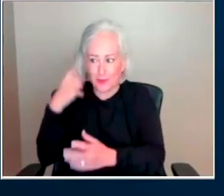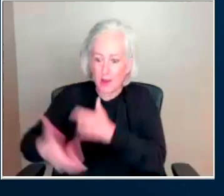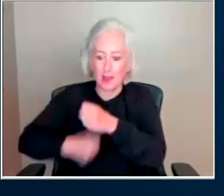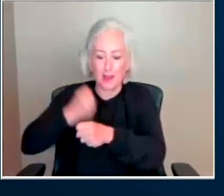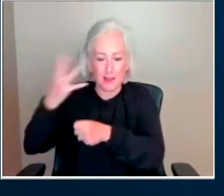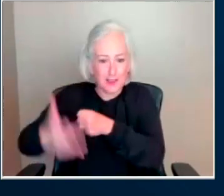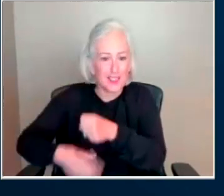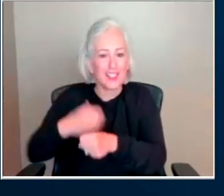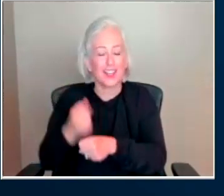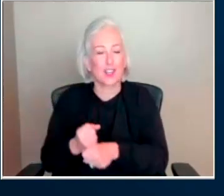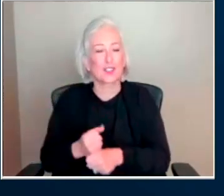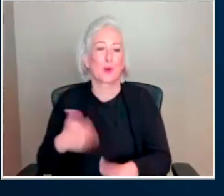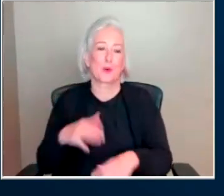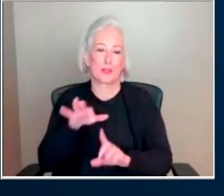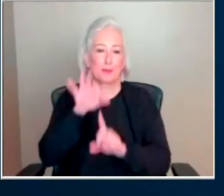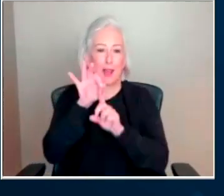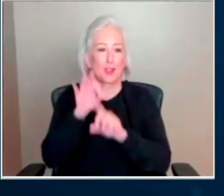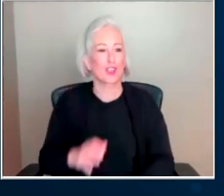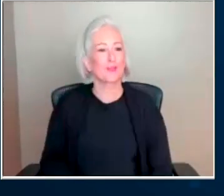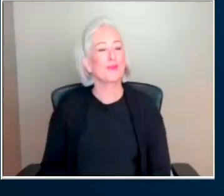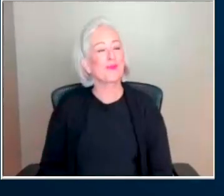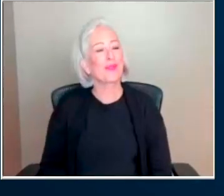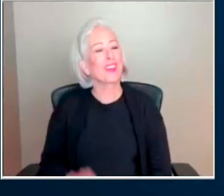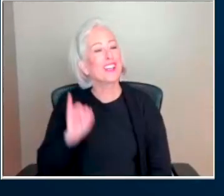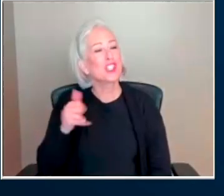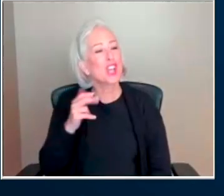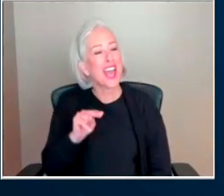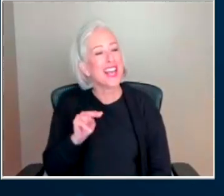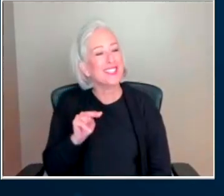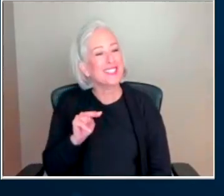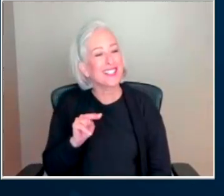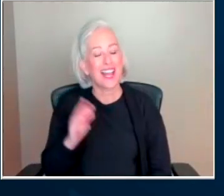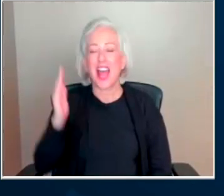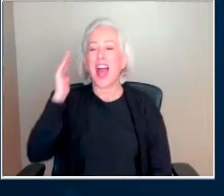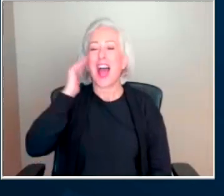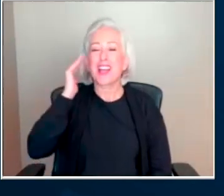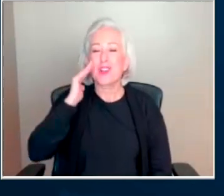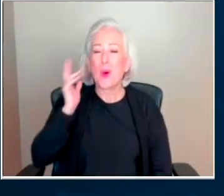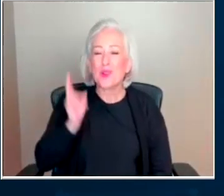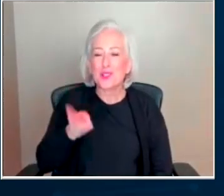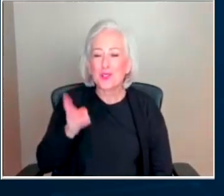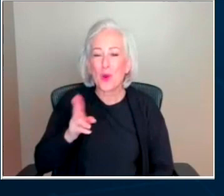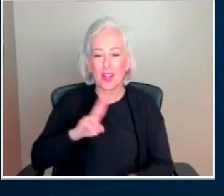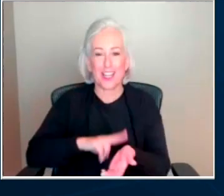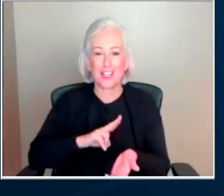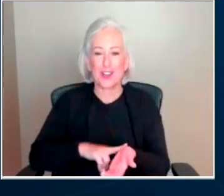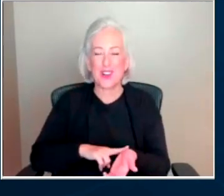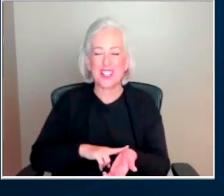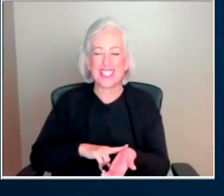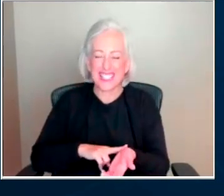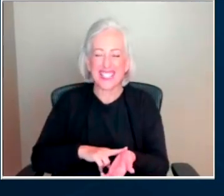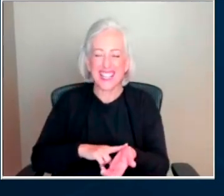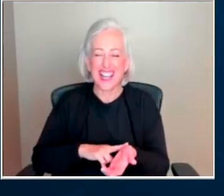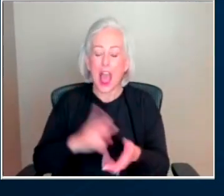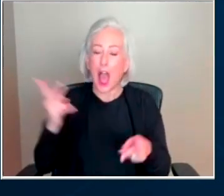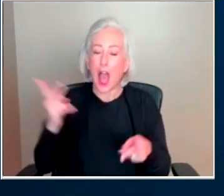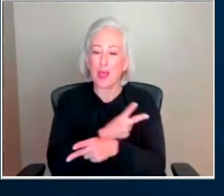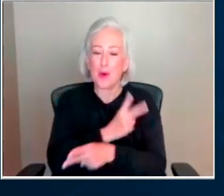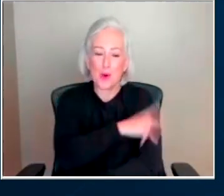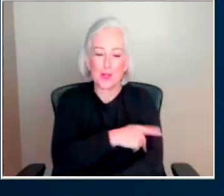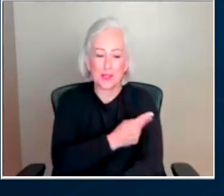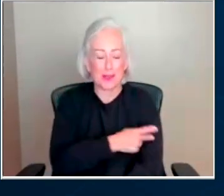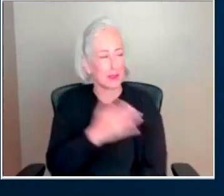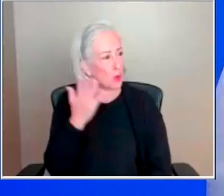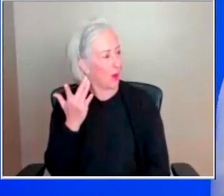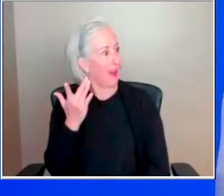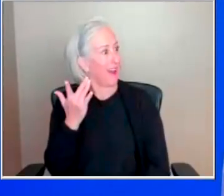that? Well, I know historically that nurses are kind of the worst patients. Why is this? Well, we